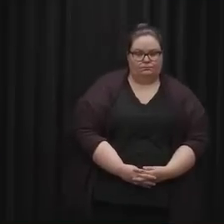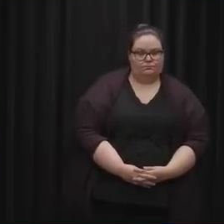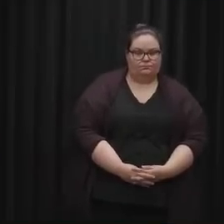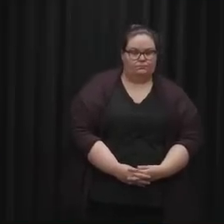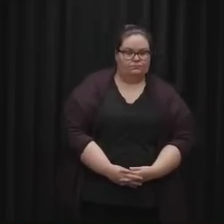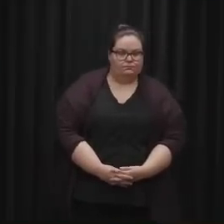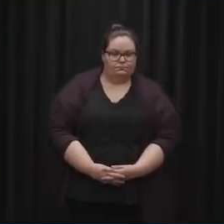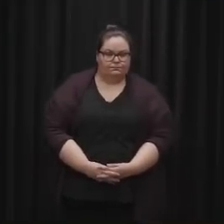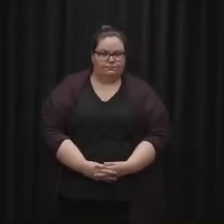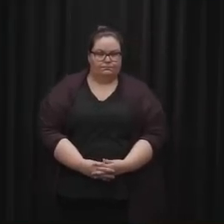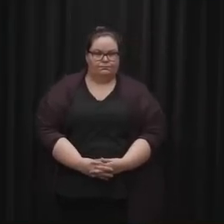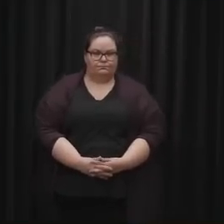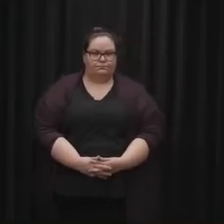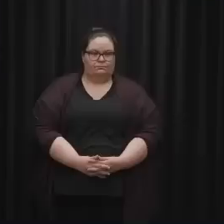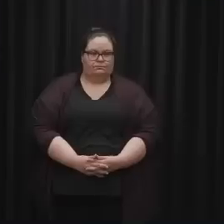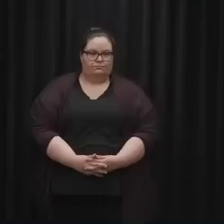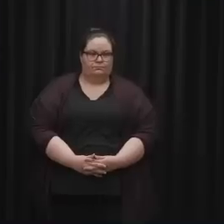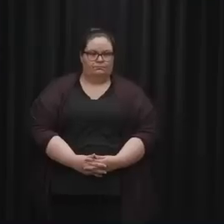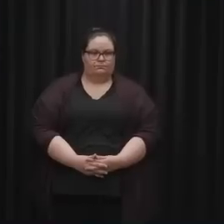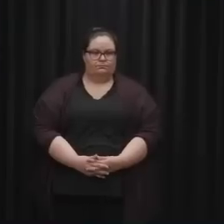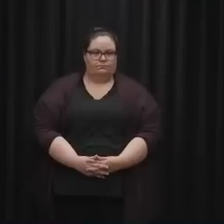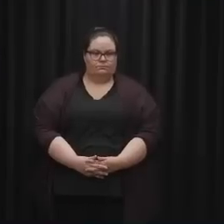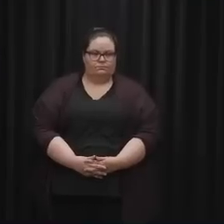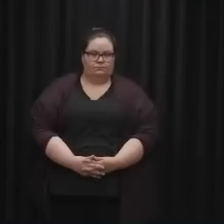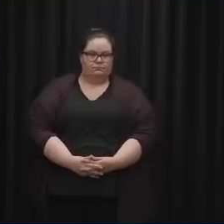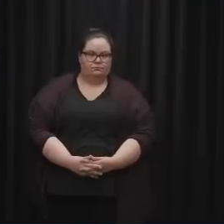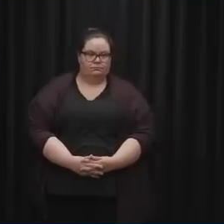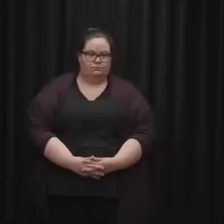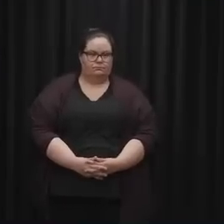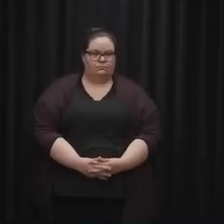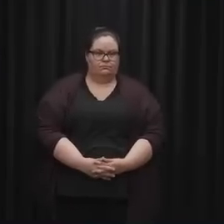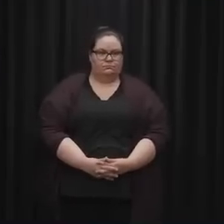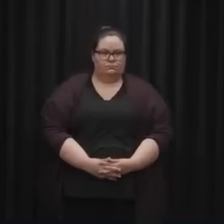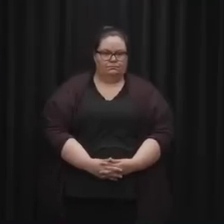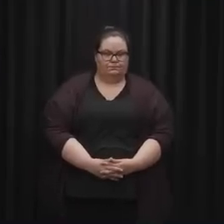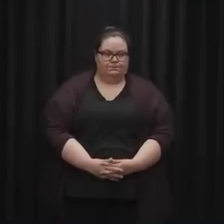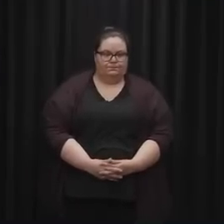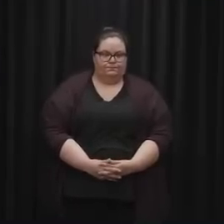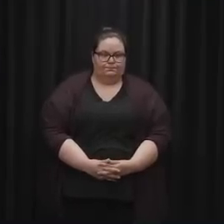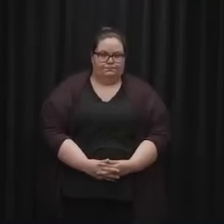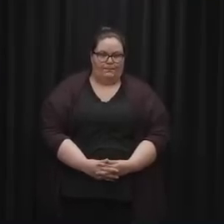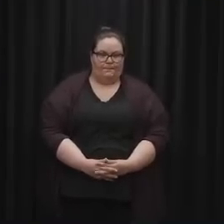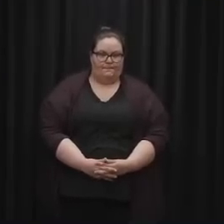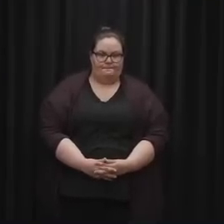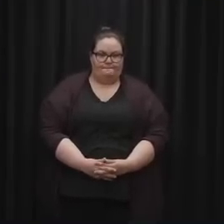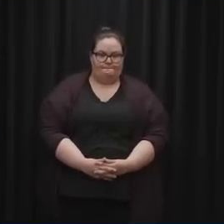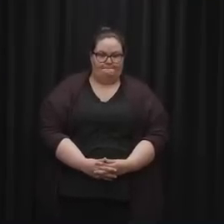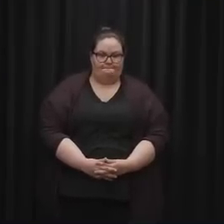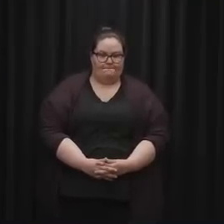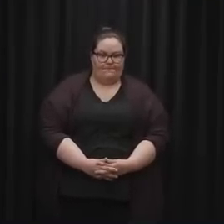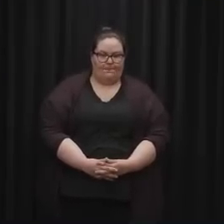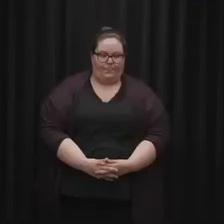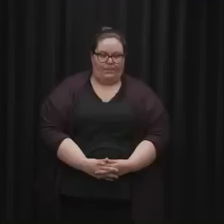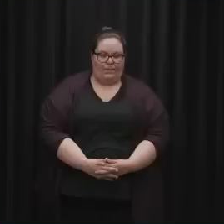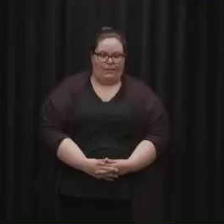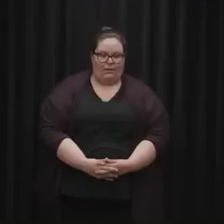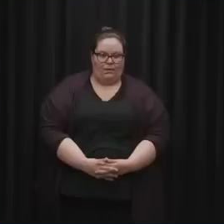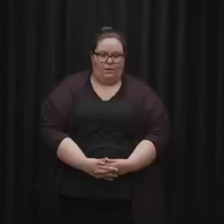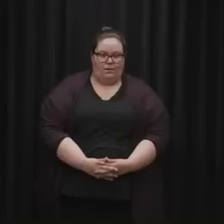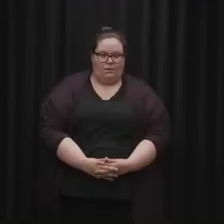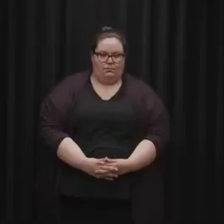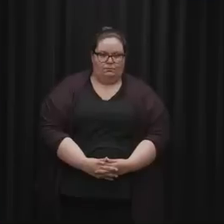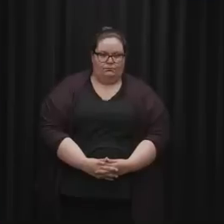bubble with Témiscouata in Quebec and Avignon, the other county. At the present